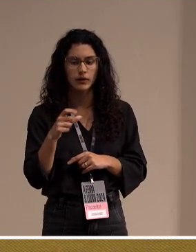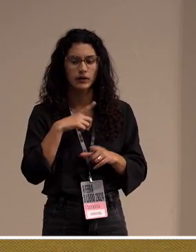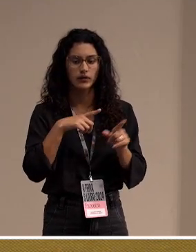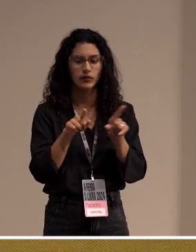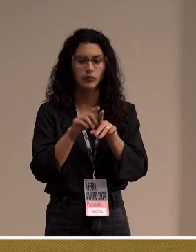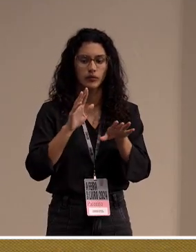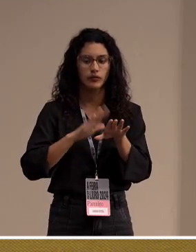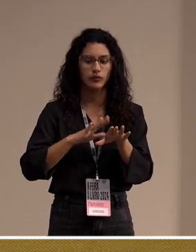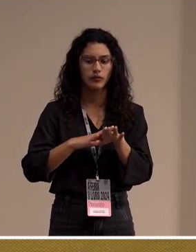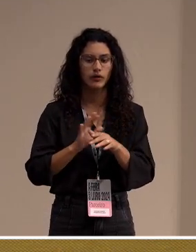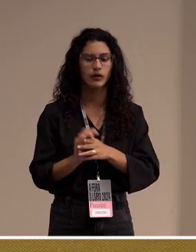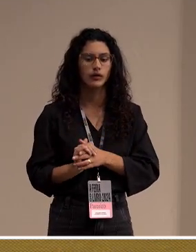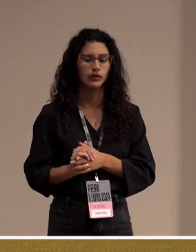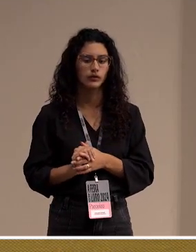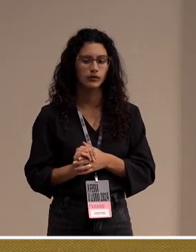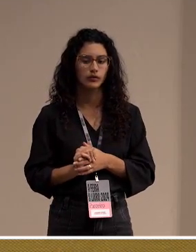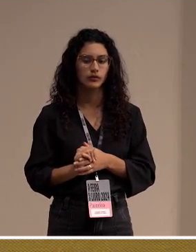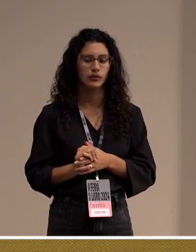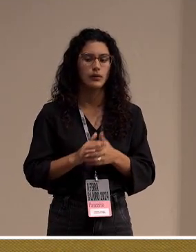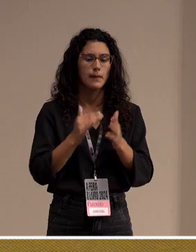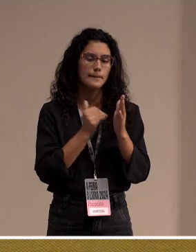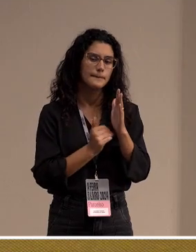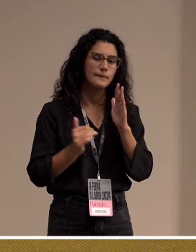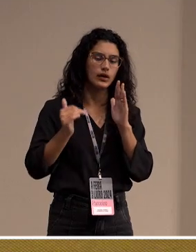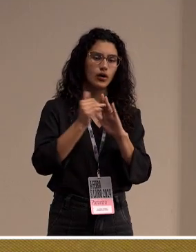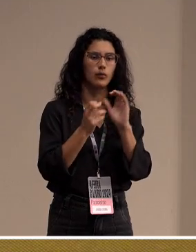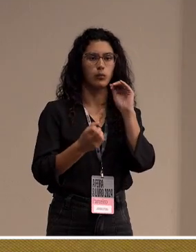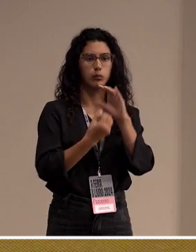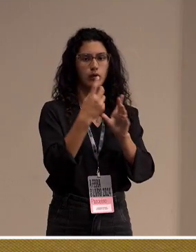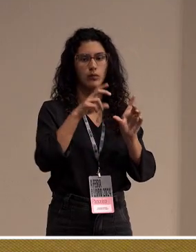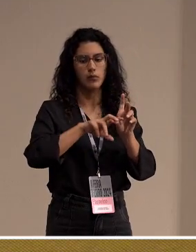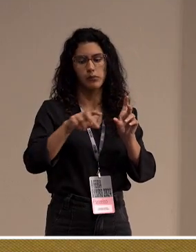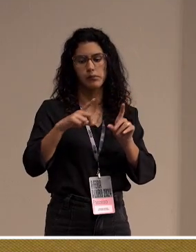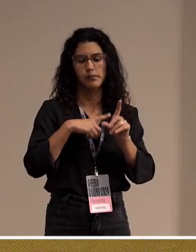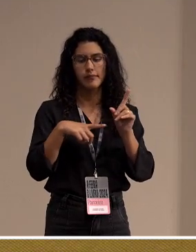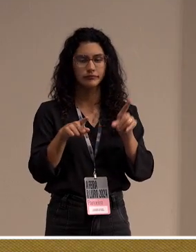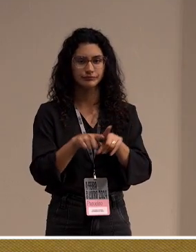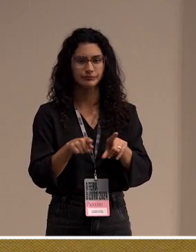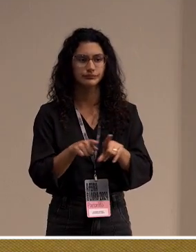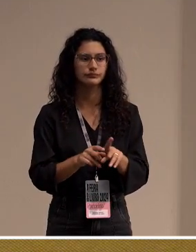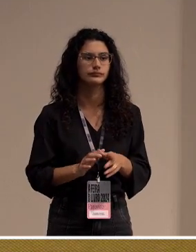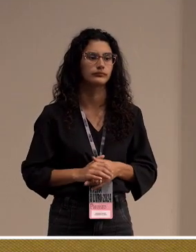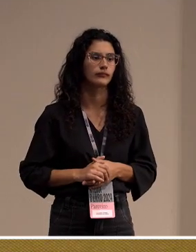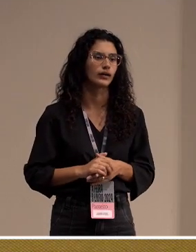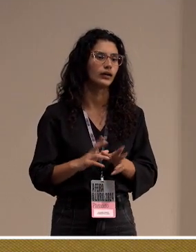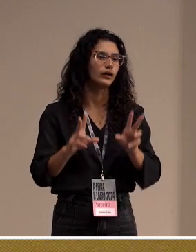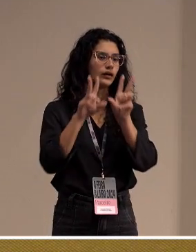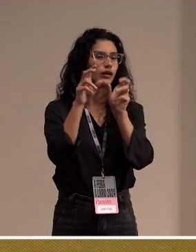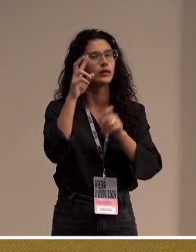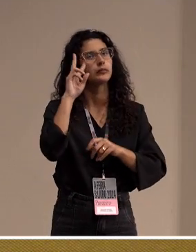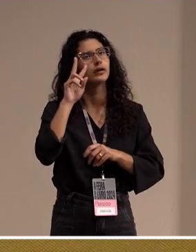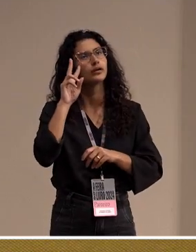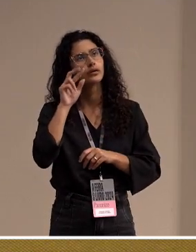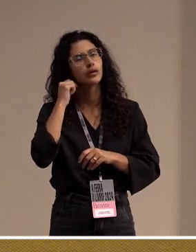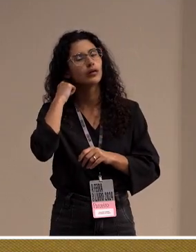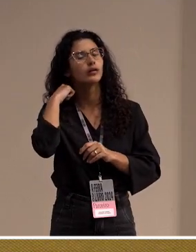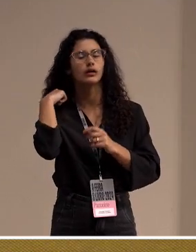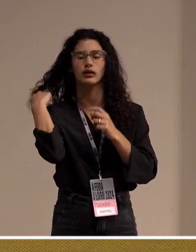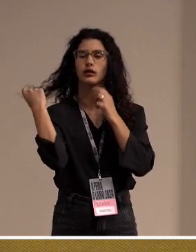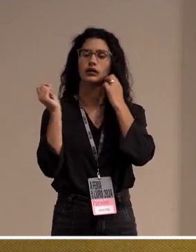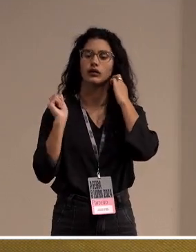called Notes on the State of Virginia, which was, up till the Civil War, the most influential book in the United States